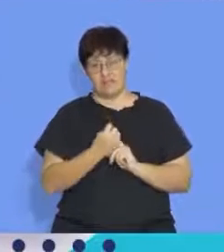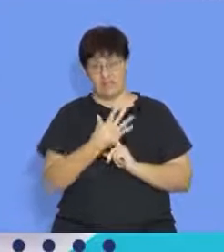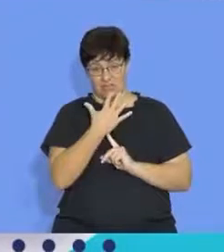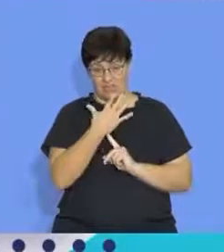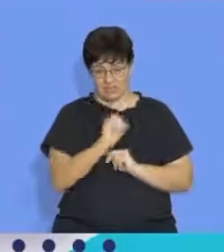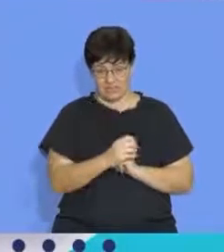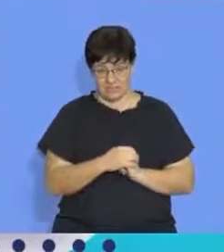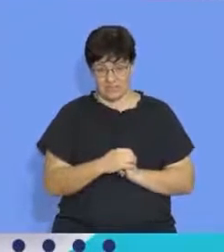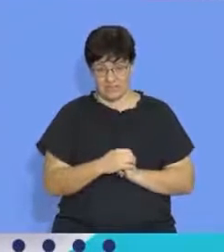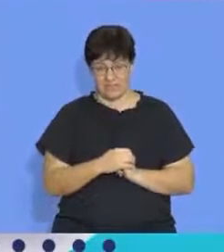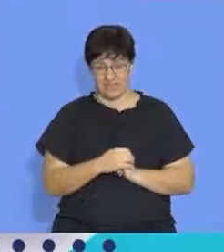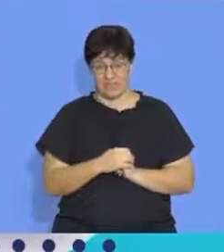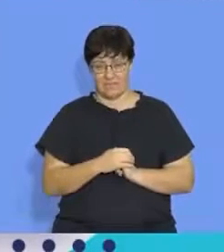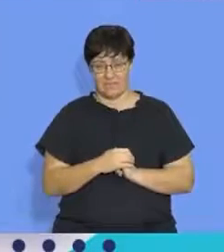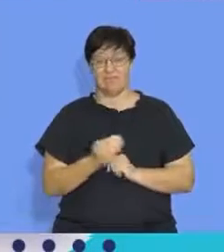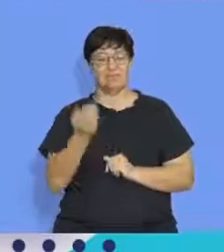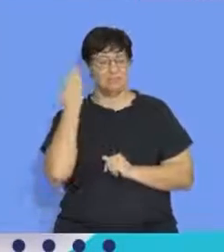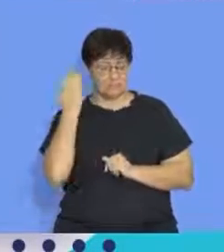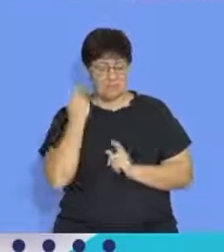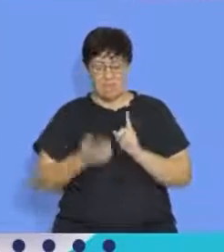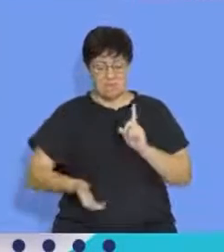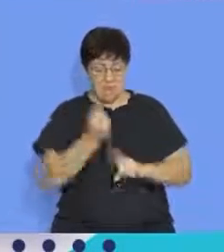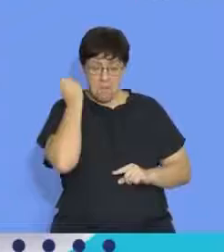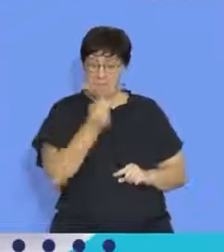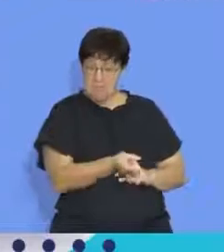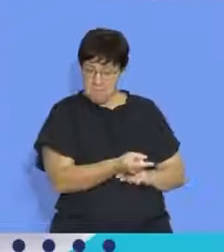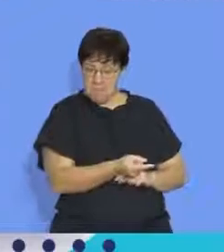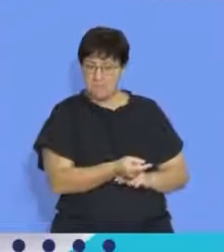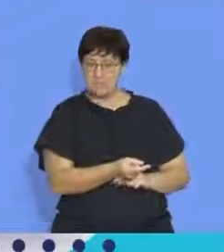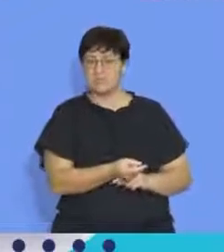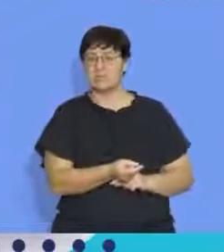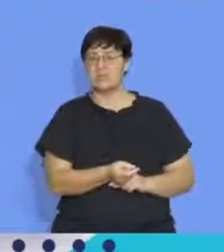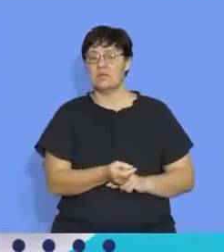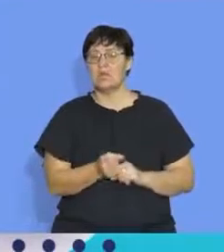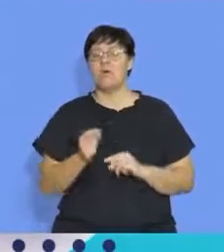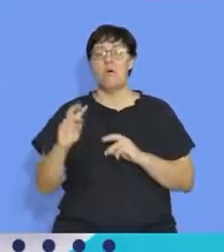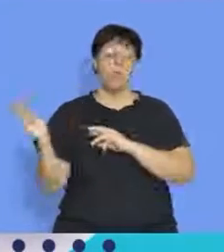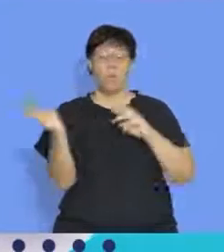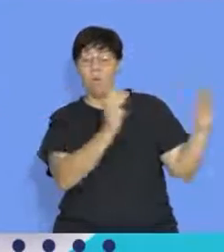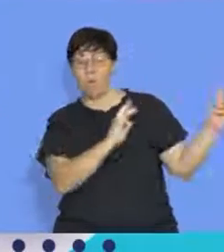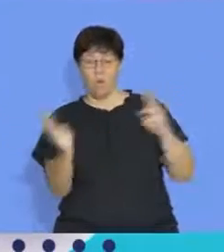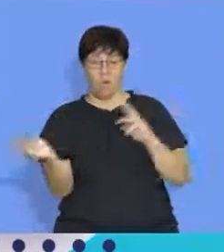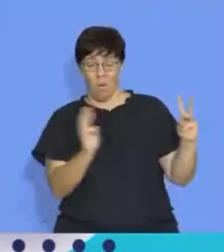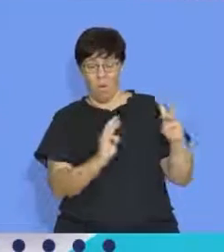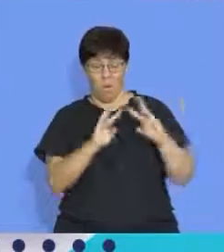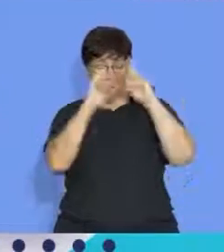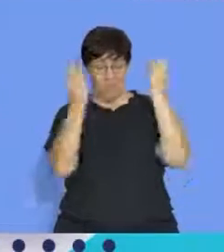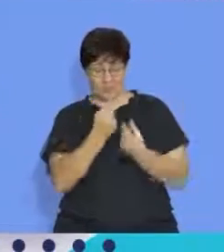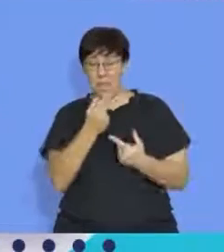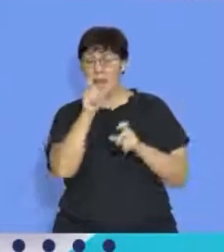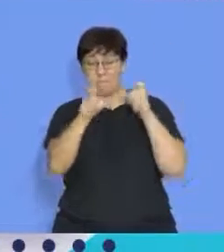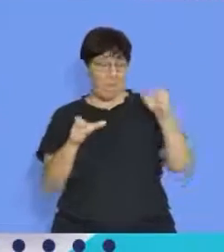infection. And at the time when it was discovered, there was the world wars were on. And lots of men were dying